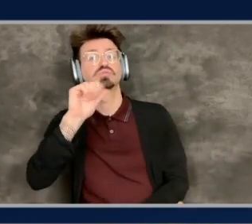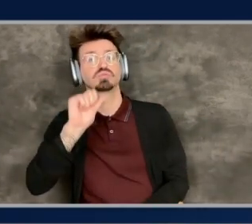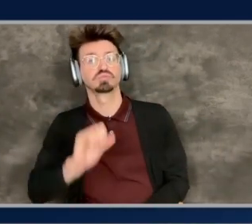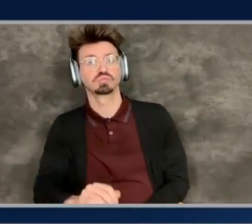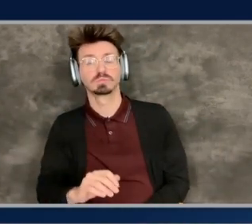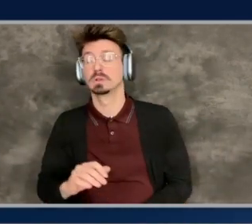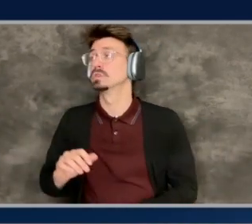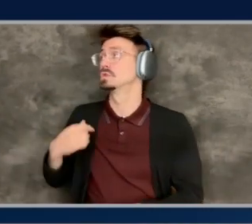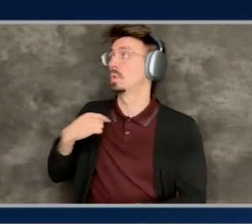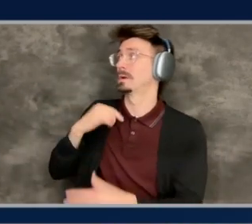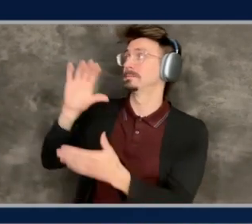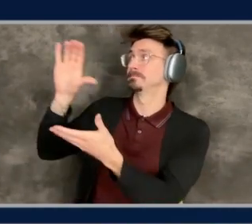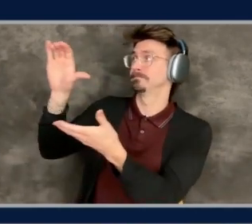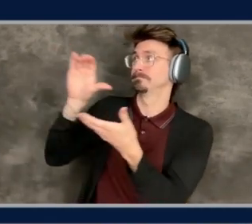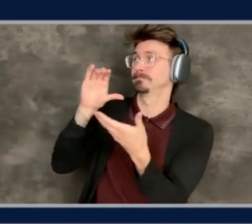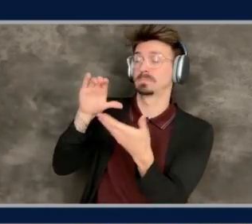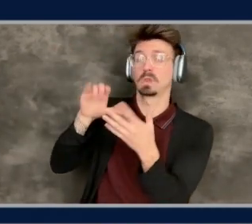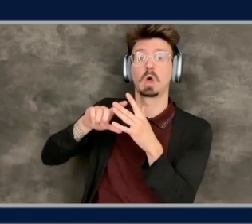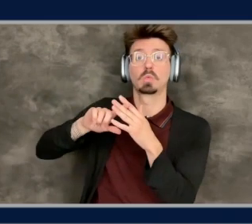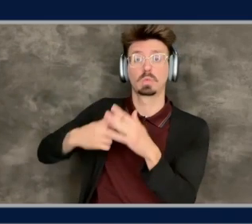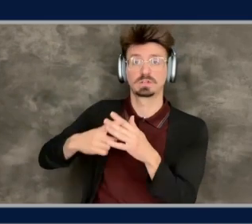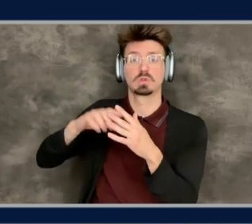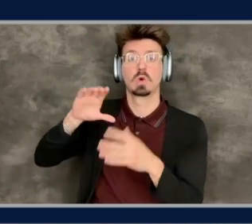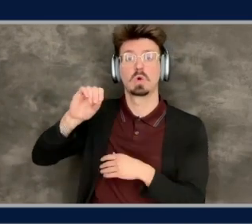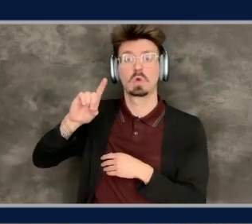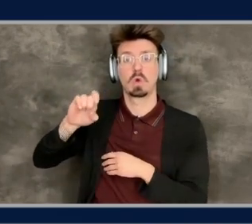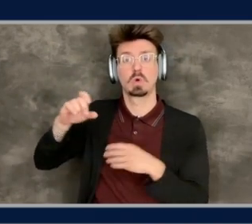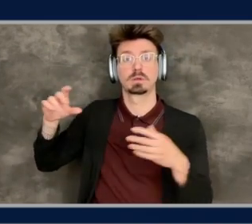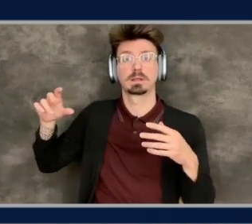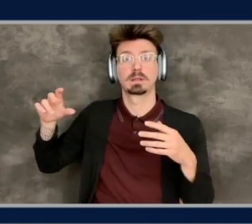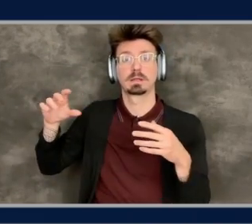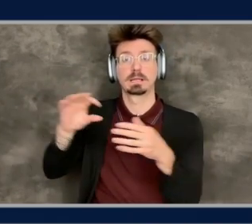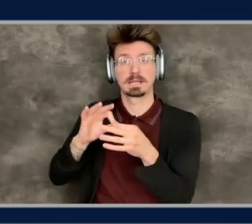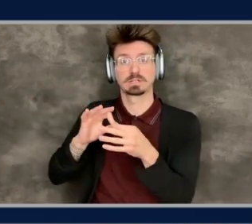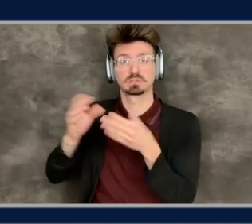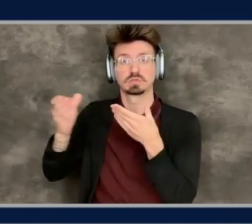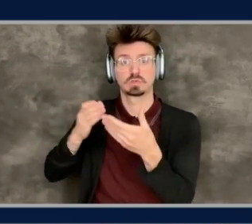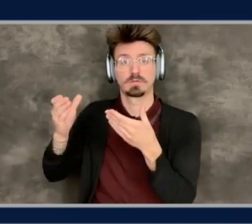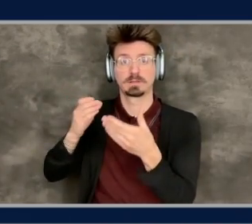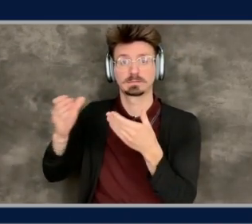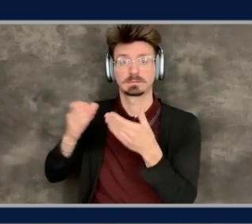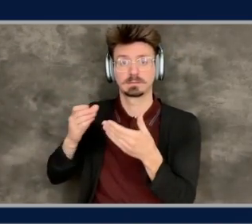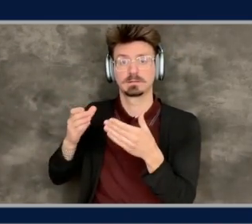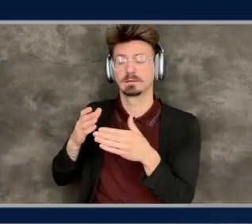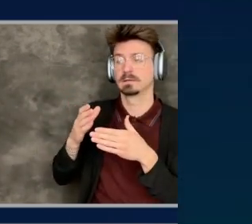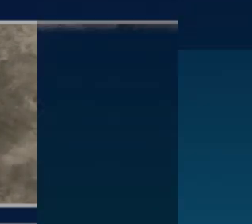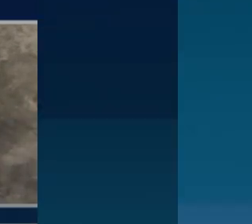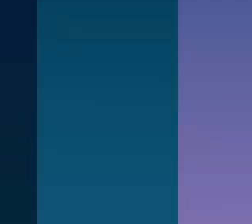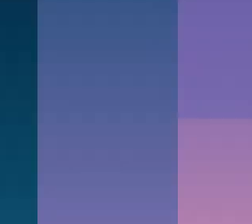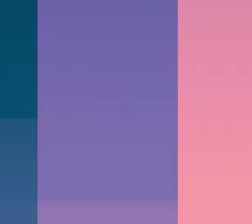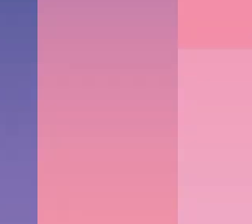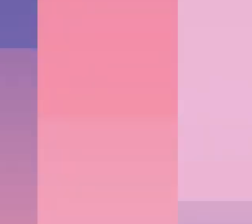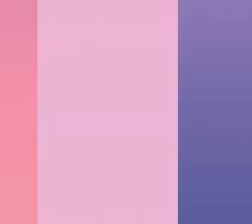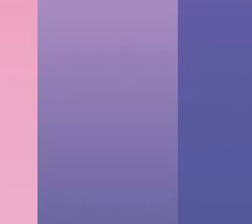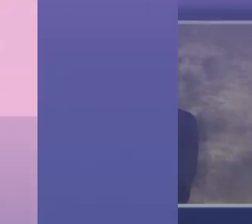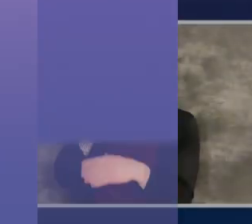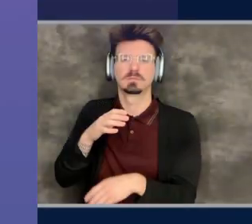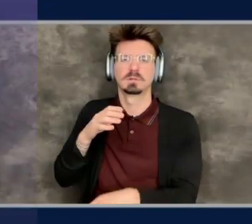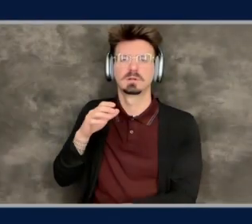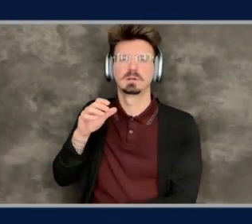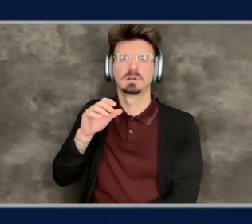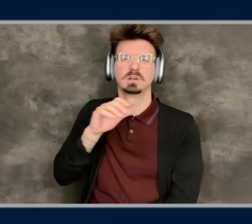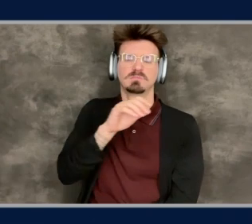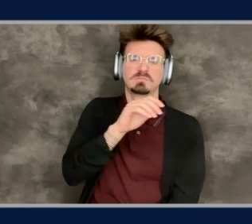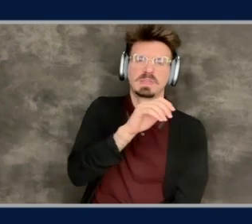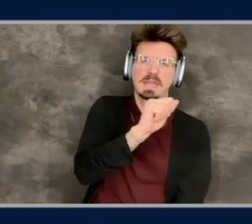AWS code connection service to connect between your GitHub as well as your Amazon Q. Mm-hmm.